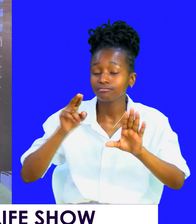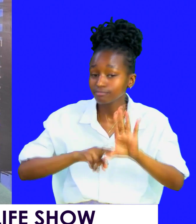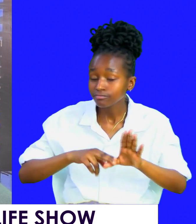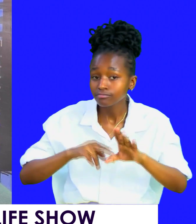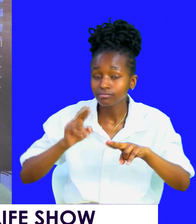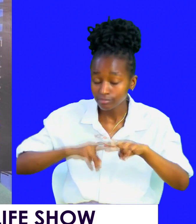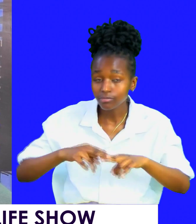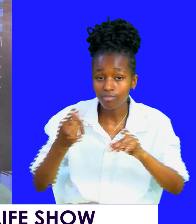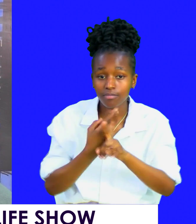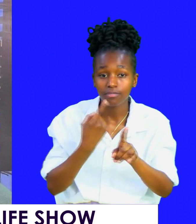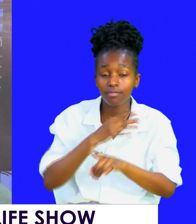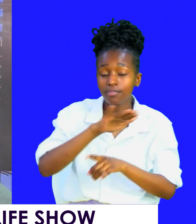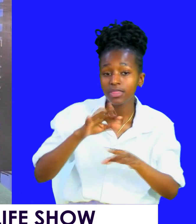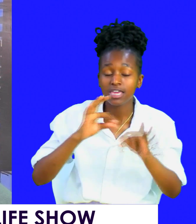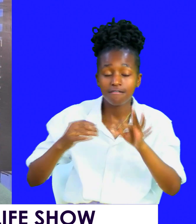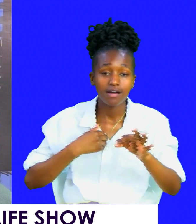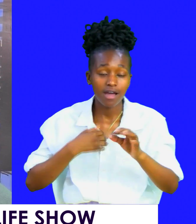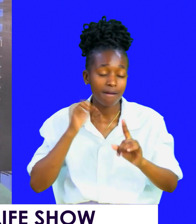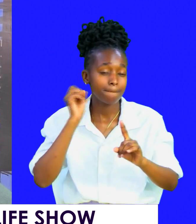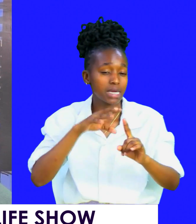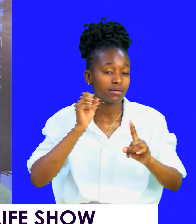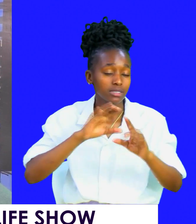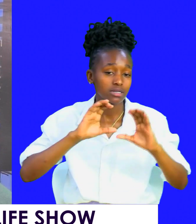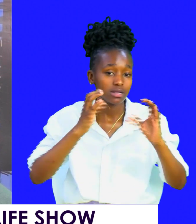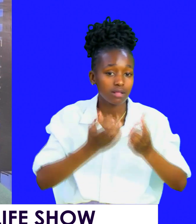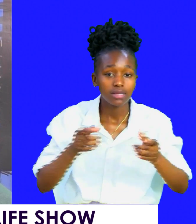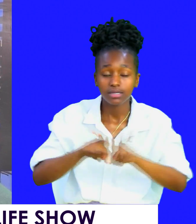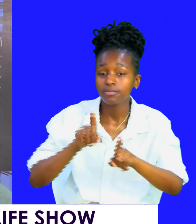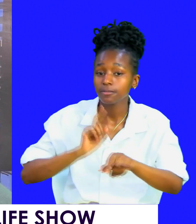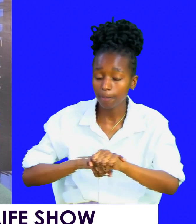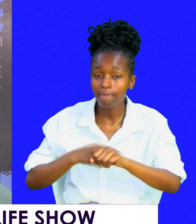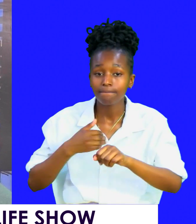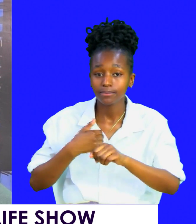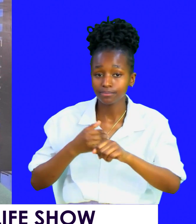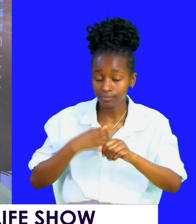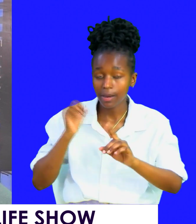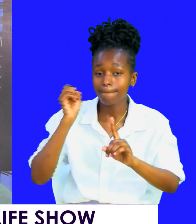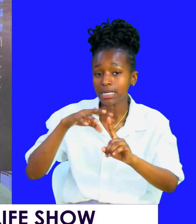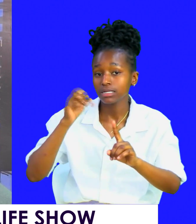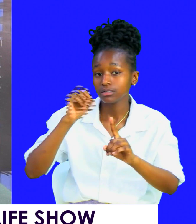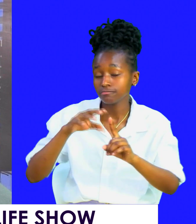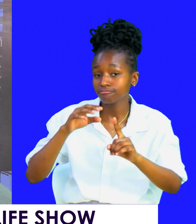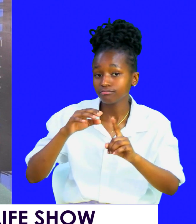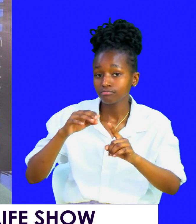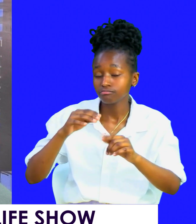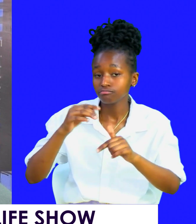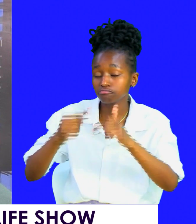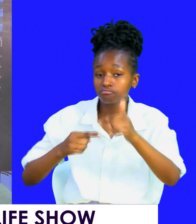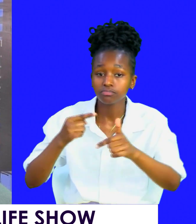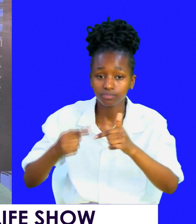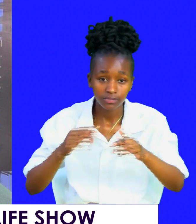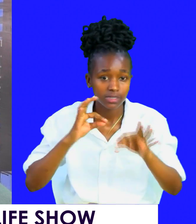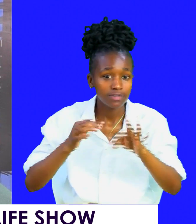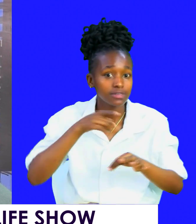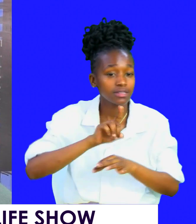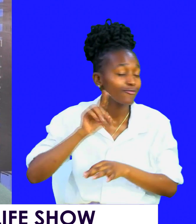attending a mentorship class or a mentorship session somewhere, when I see you